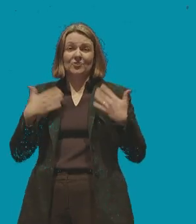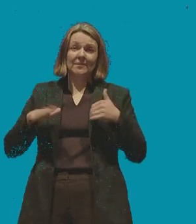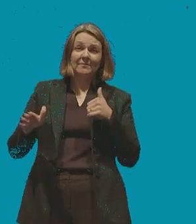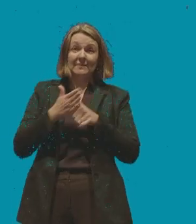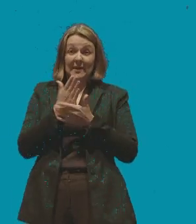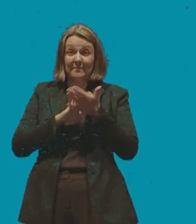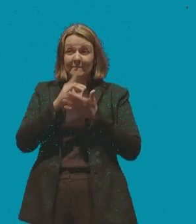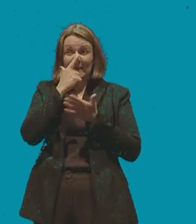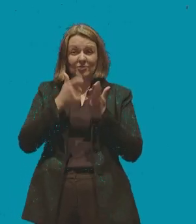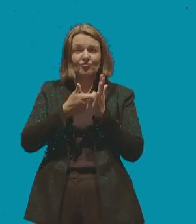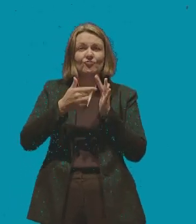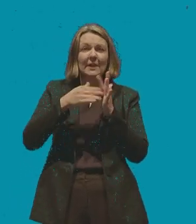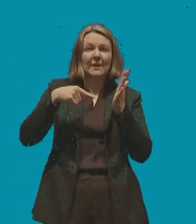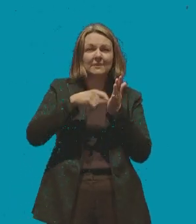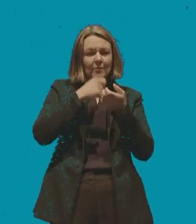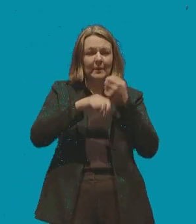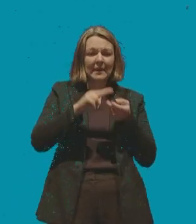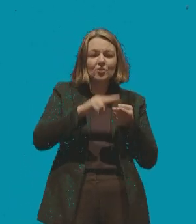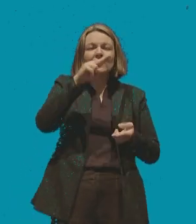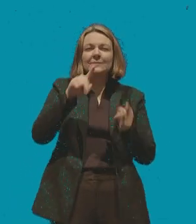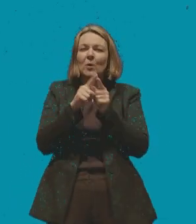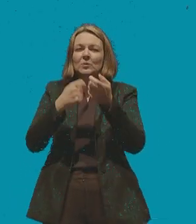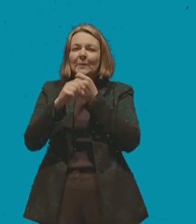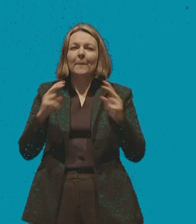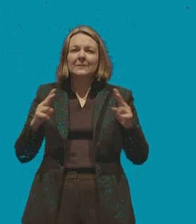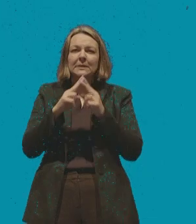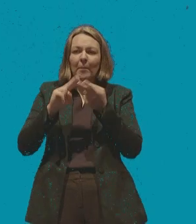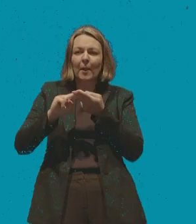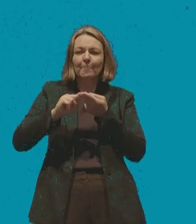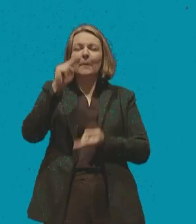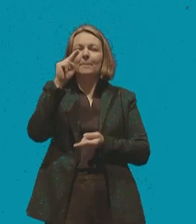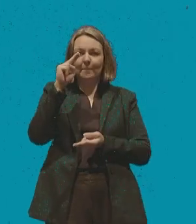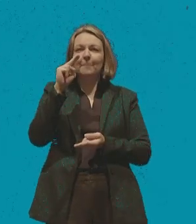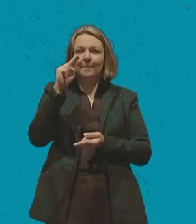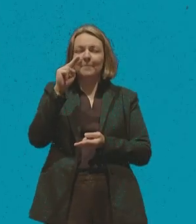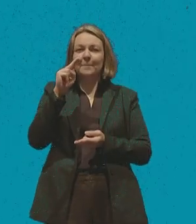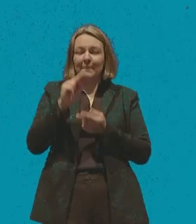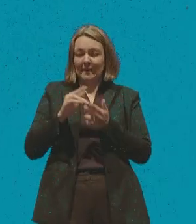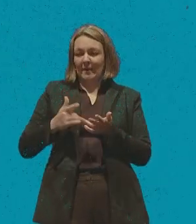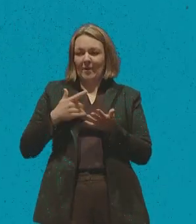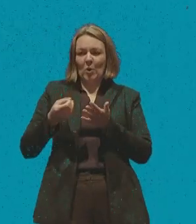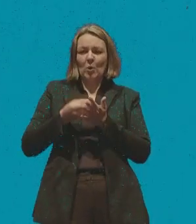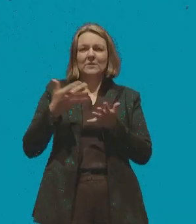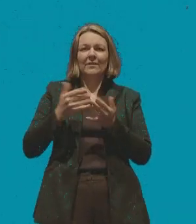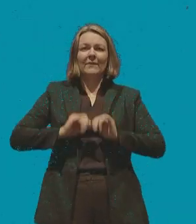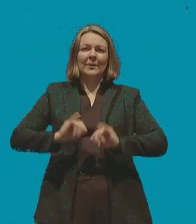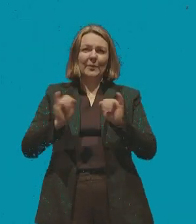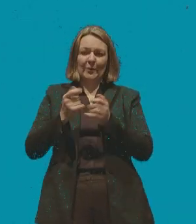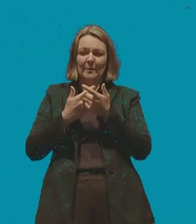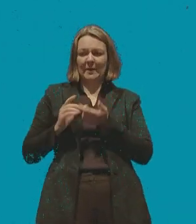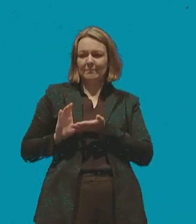being increased, but it was more than doubled. And the cost of living payment of £1,500 did put more money in members'